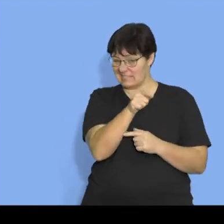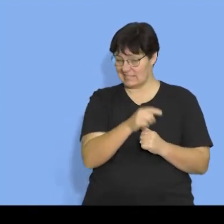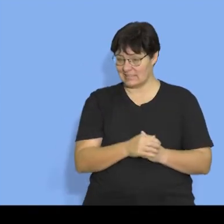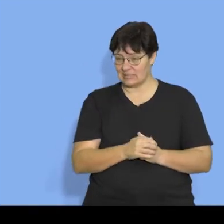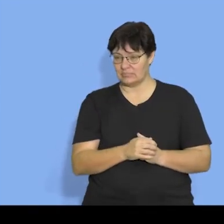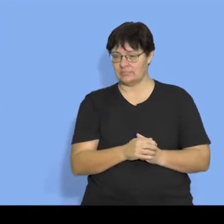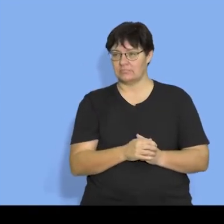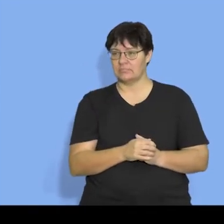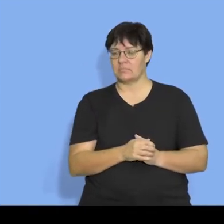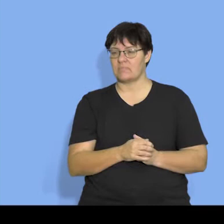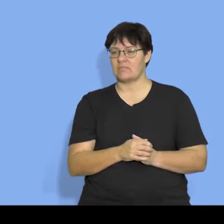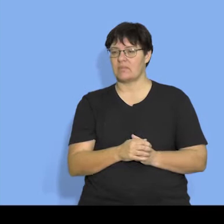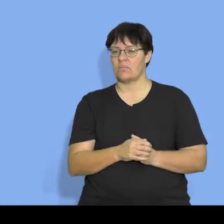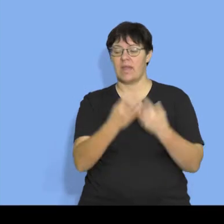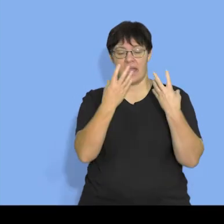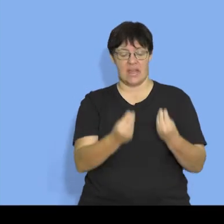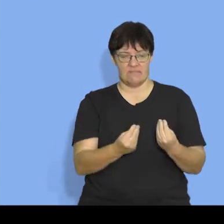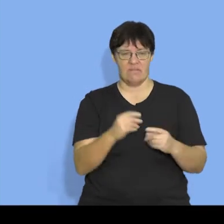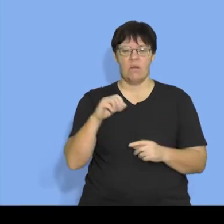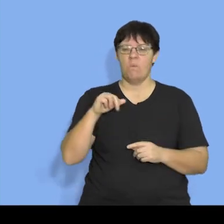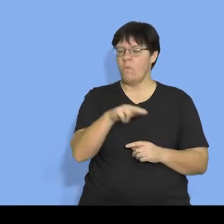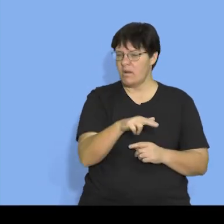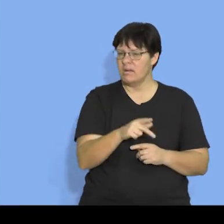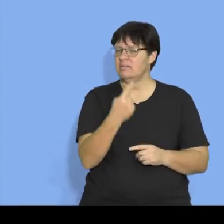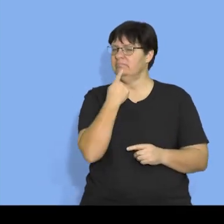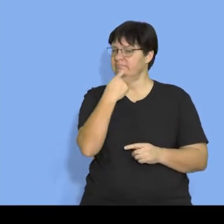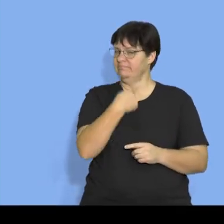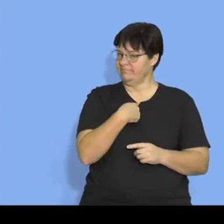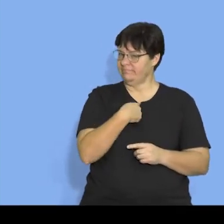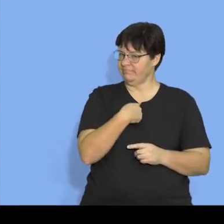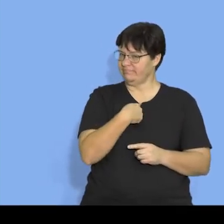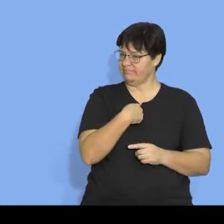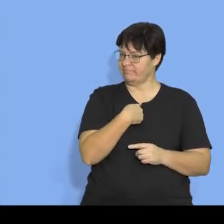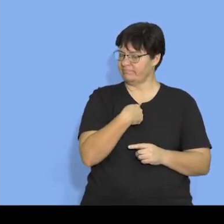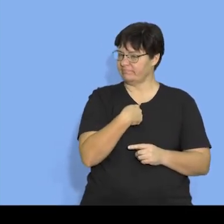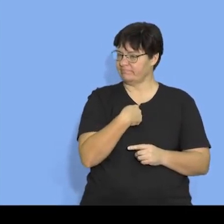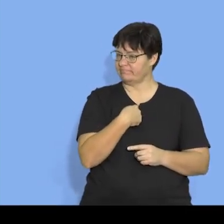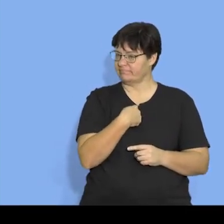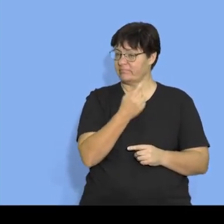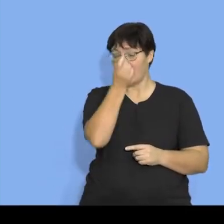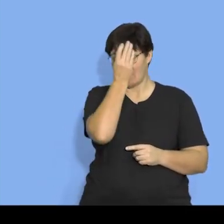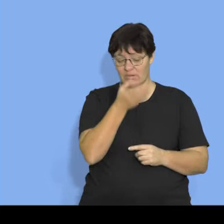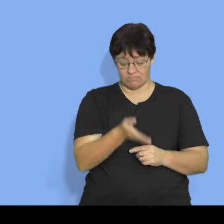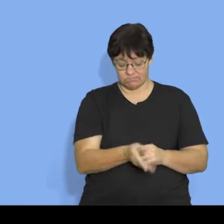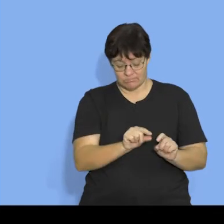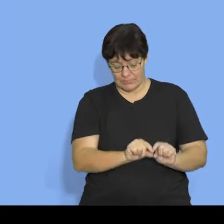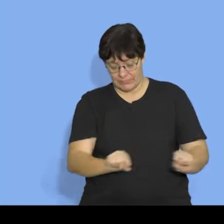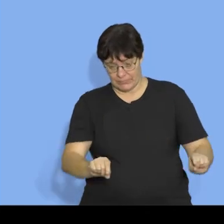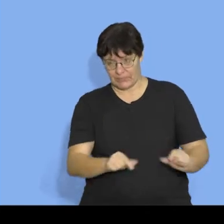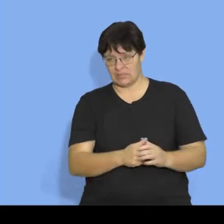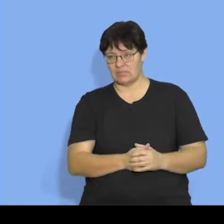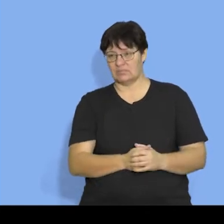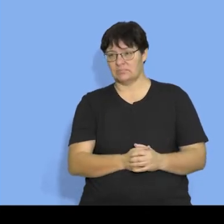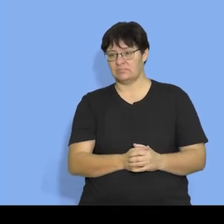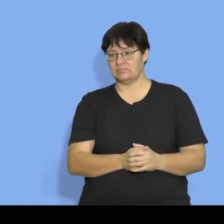if we look here, we've got her walk. And they say to us, now, look at what the information is at the bottom of this. Whoops,